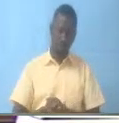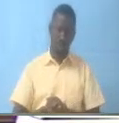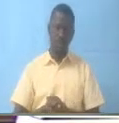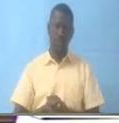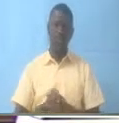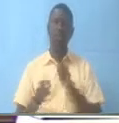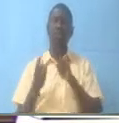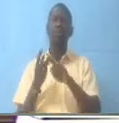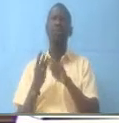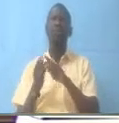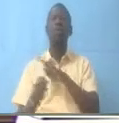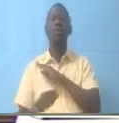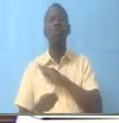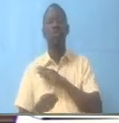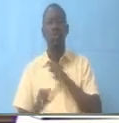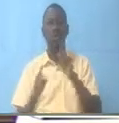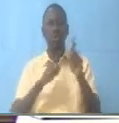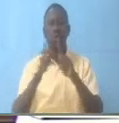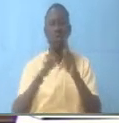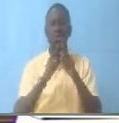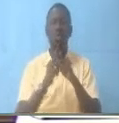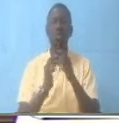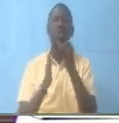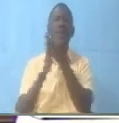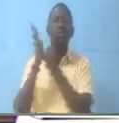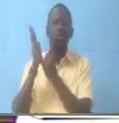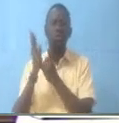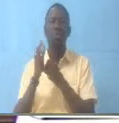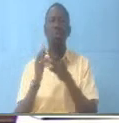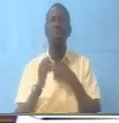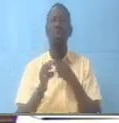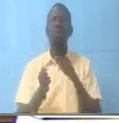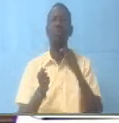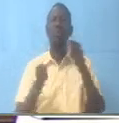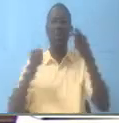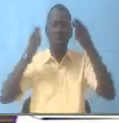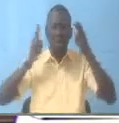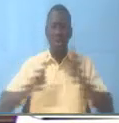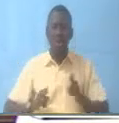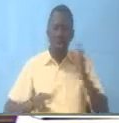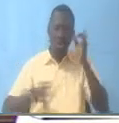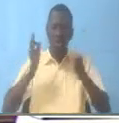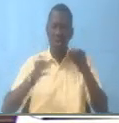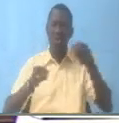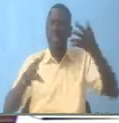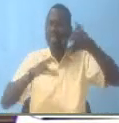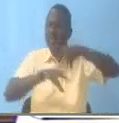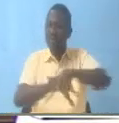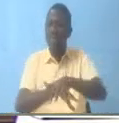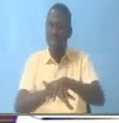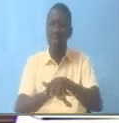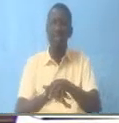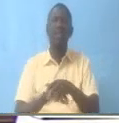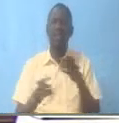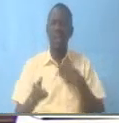We'll also discuss the issue of judicial interference, that is, if you have anything to say on that